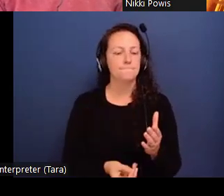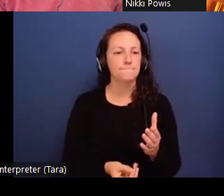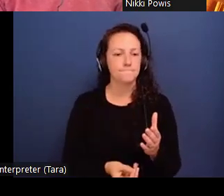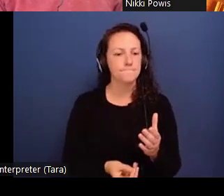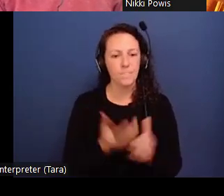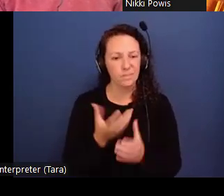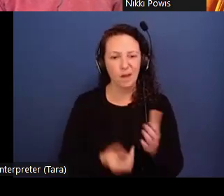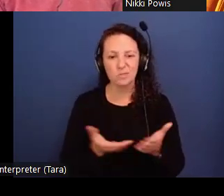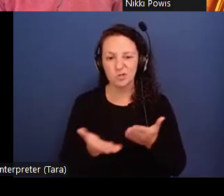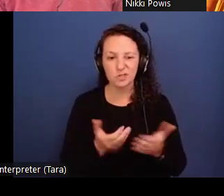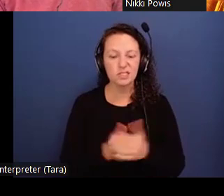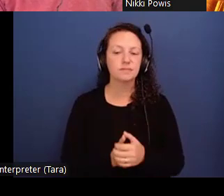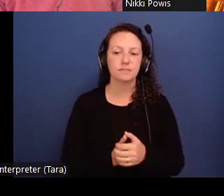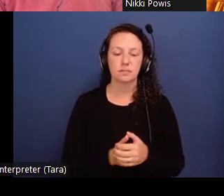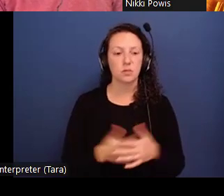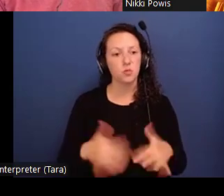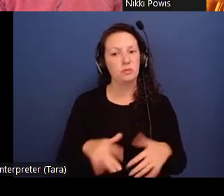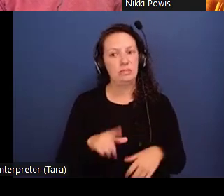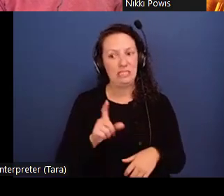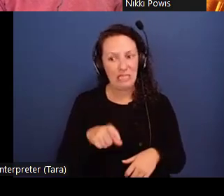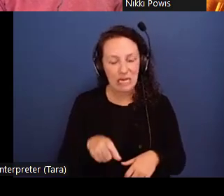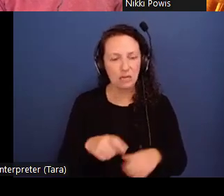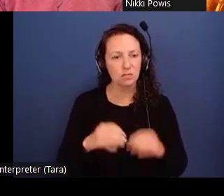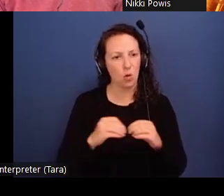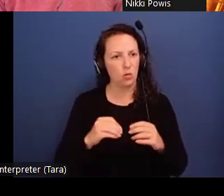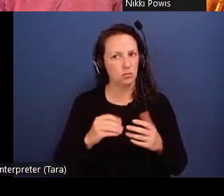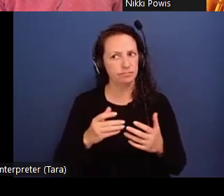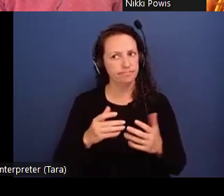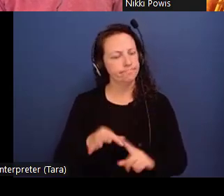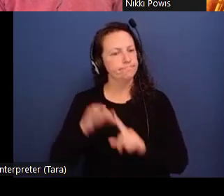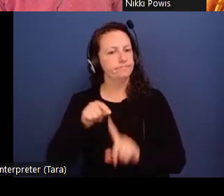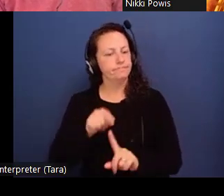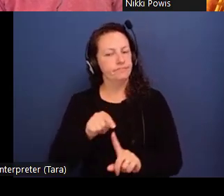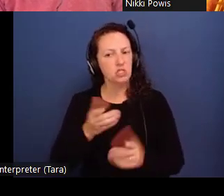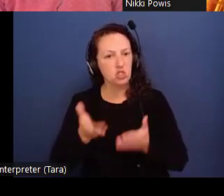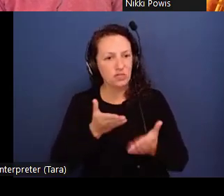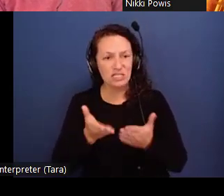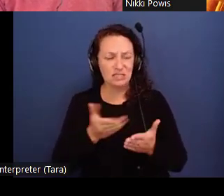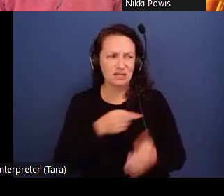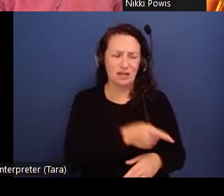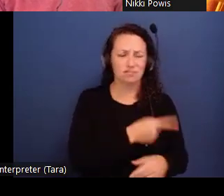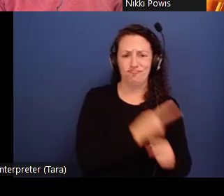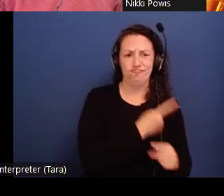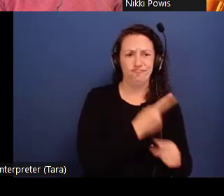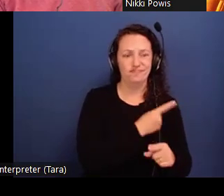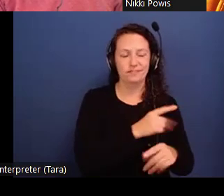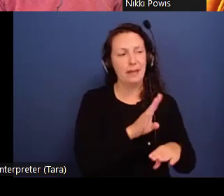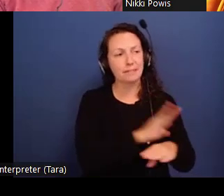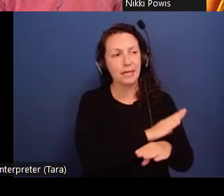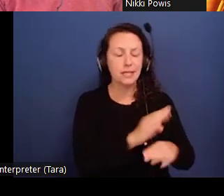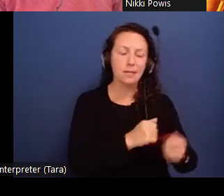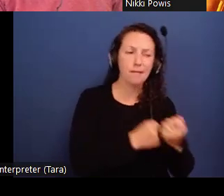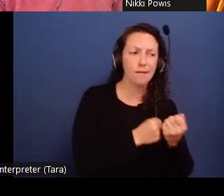need for different services that unfortunately traditional entrepreneurial